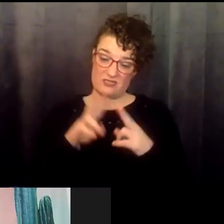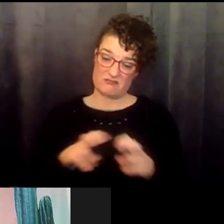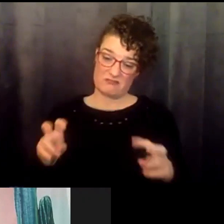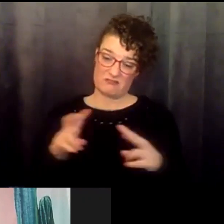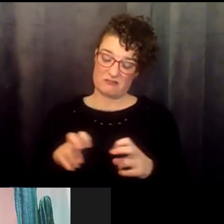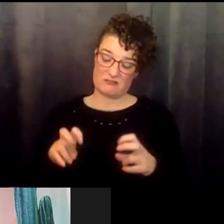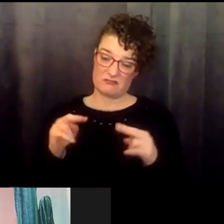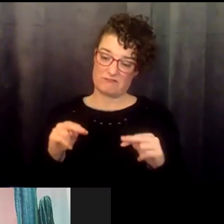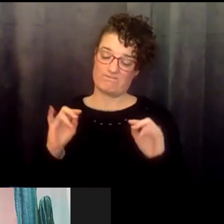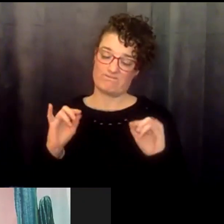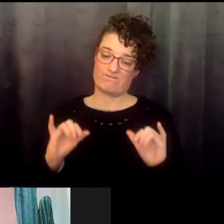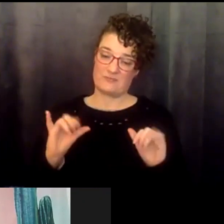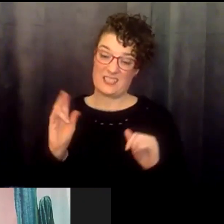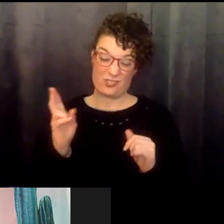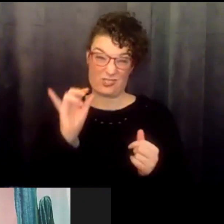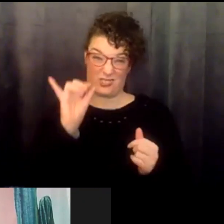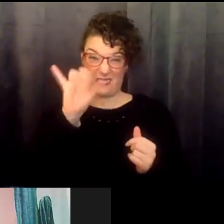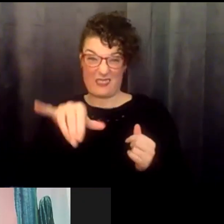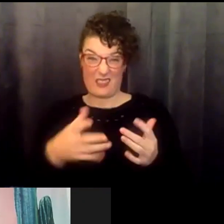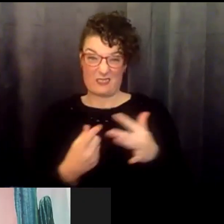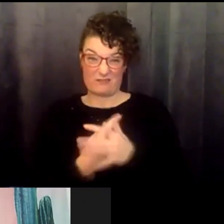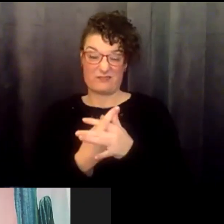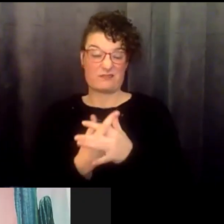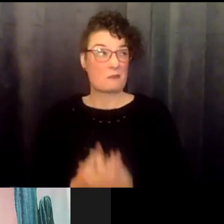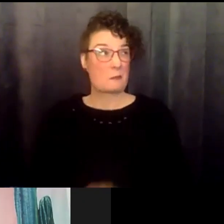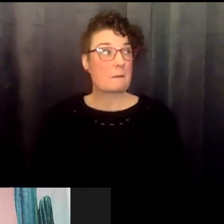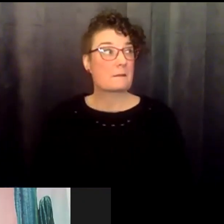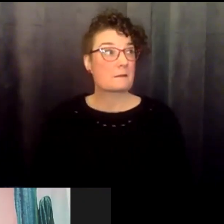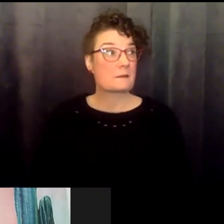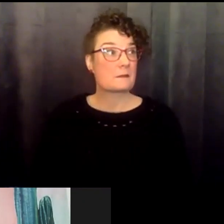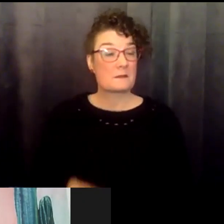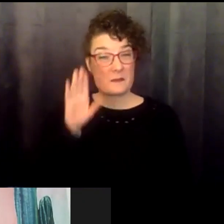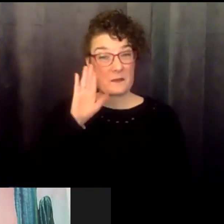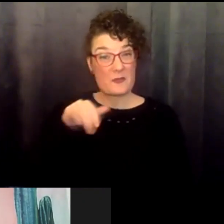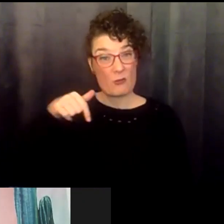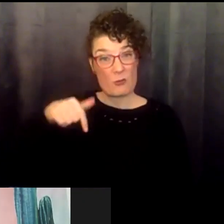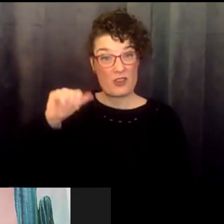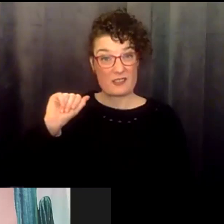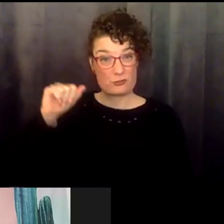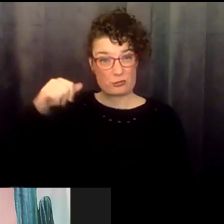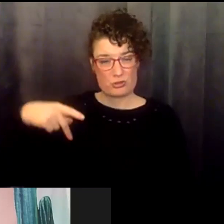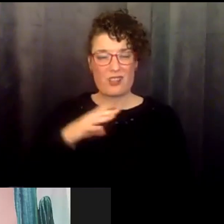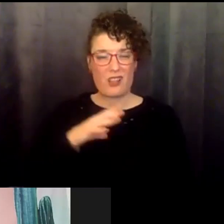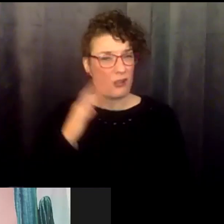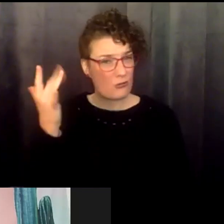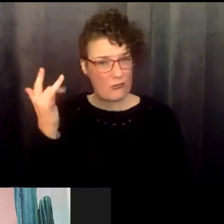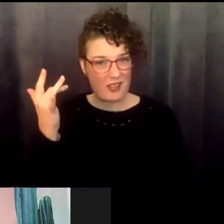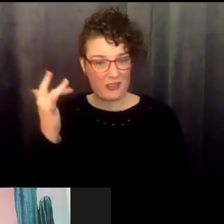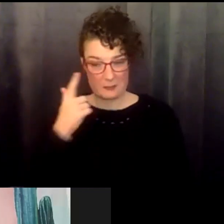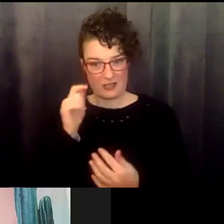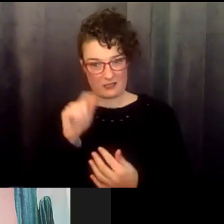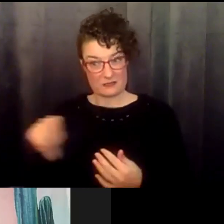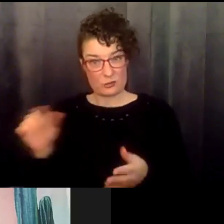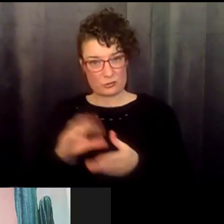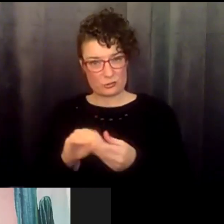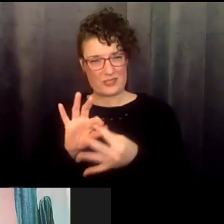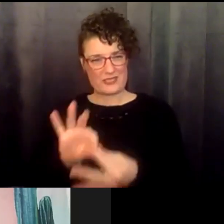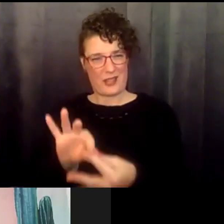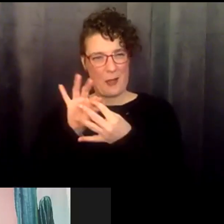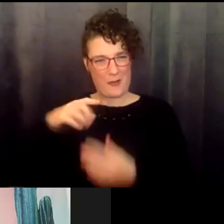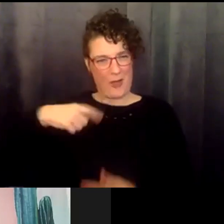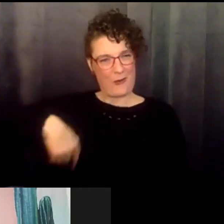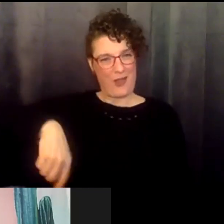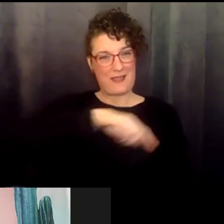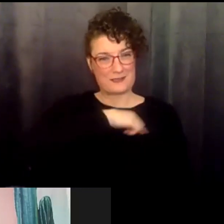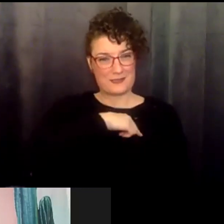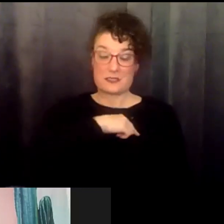What's so wonderful about the Queer Ancestors Project is that these stories are about us. That's also something that is really